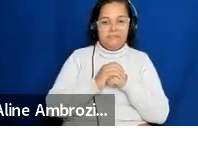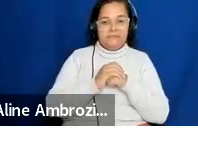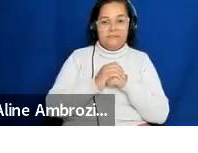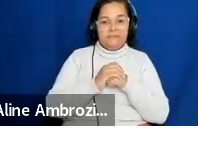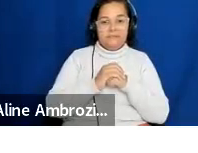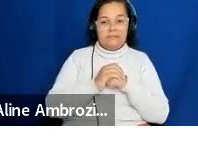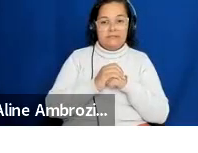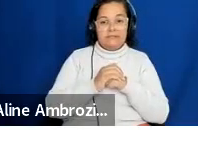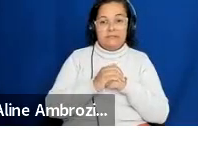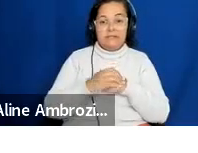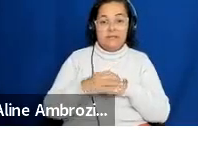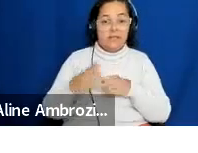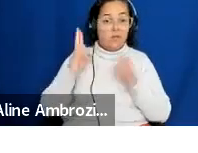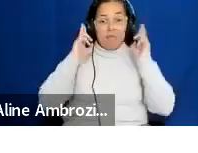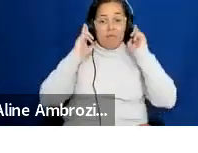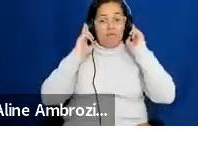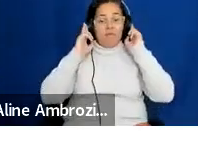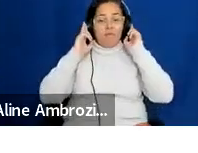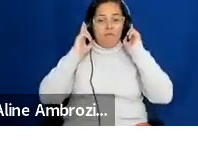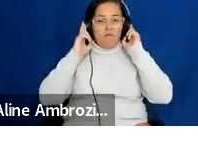Yeah, you're on mute.